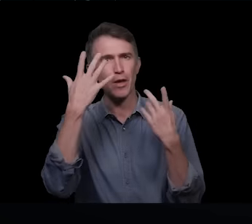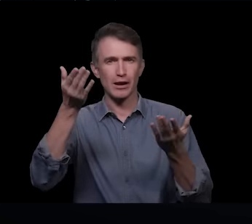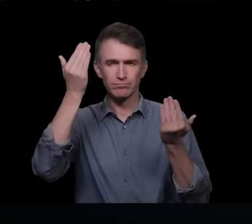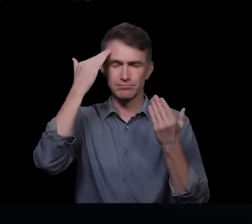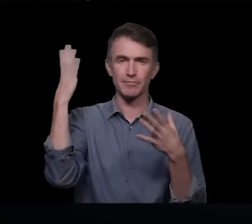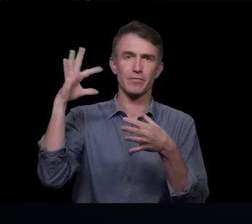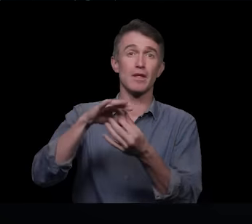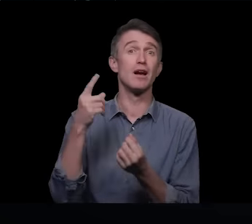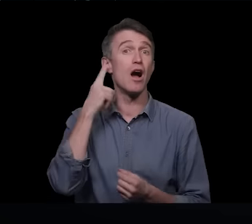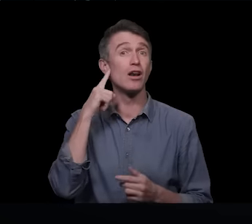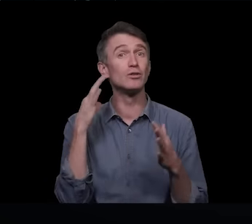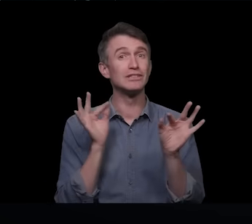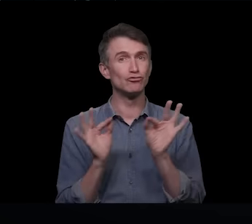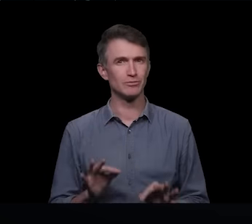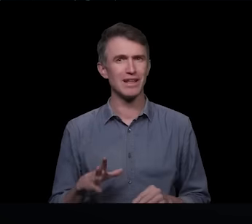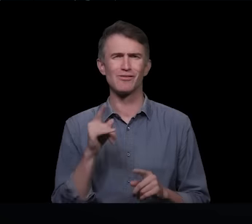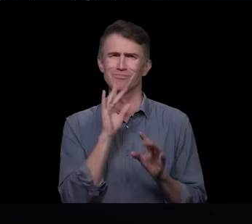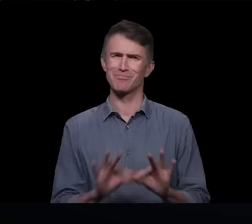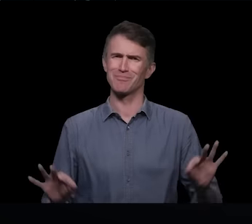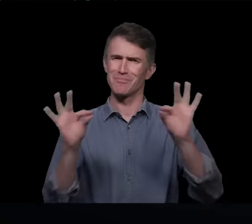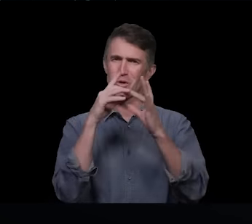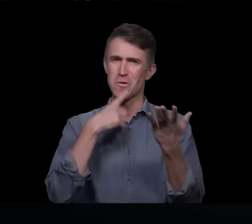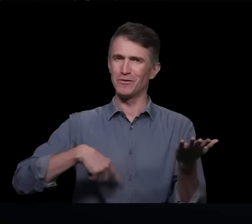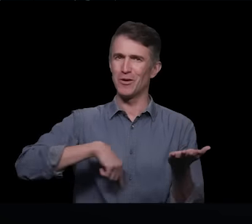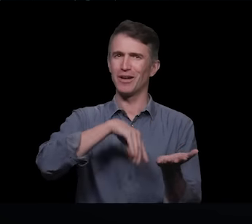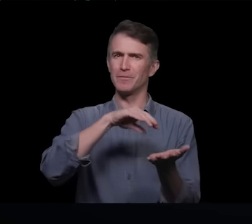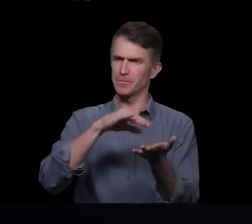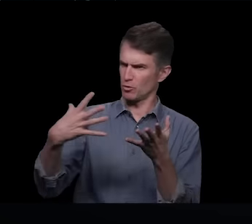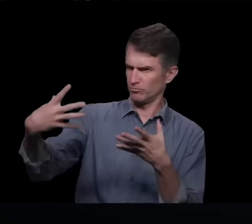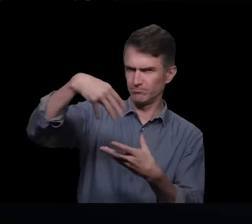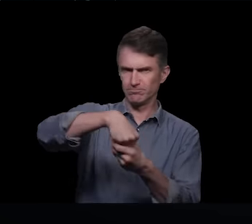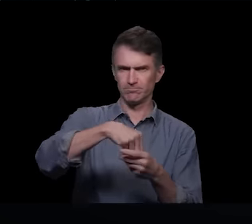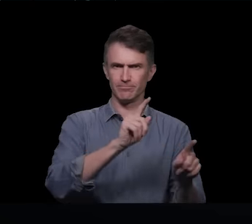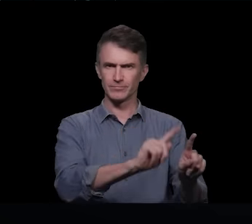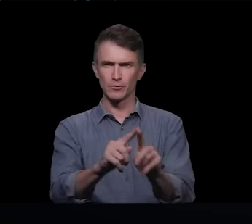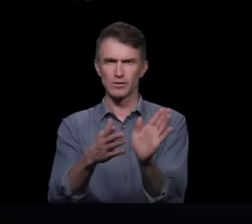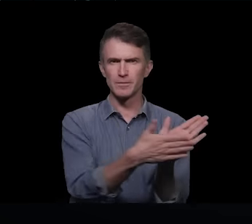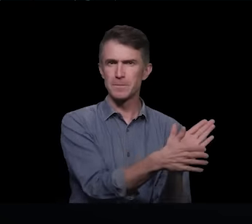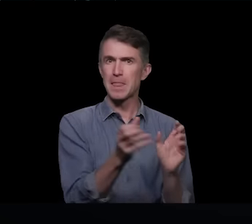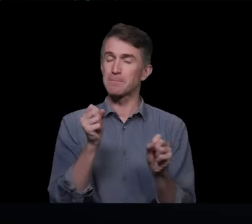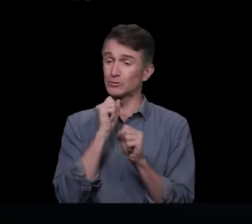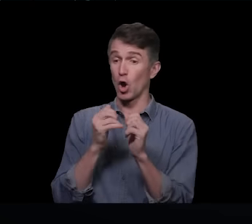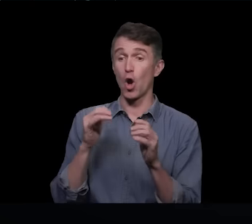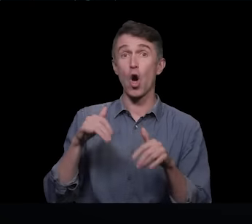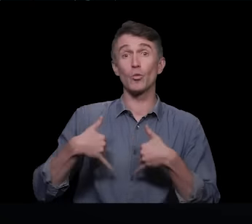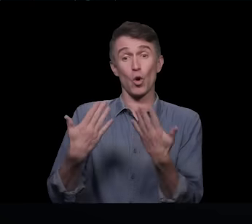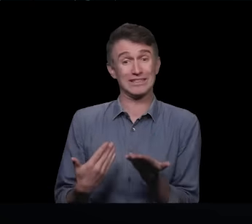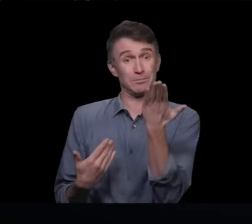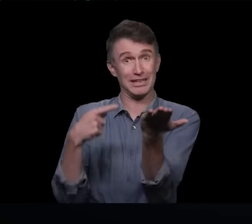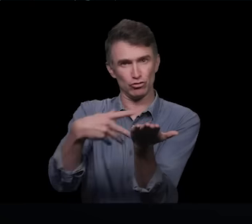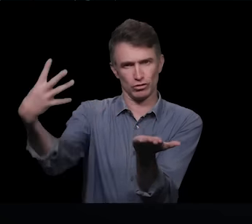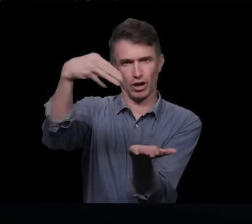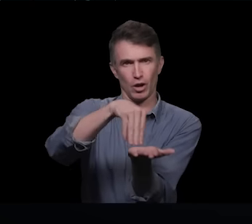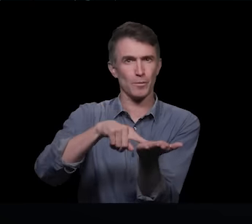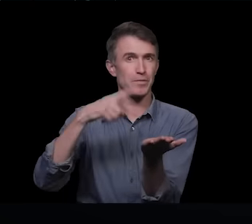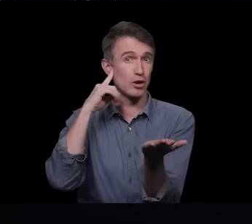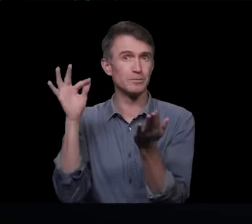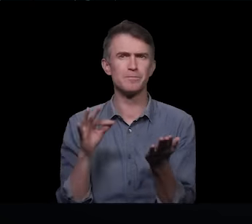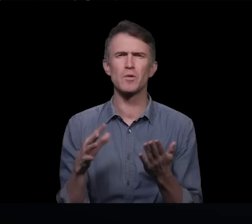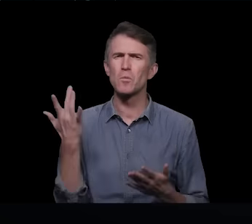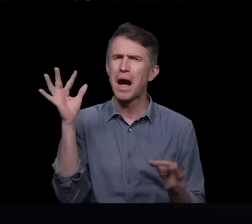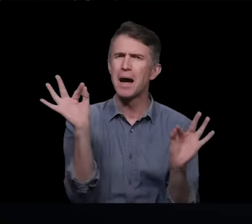awareness about audio description and why it's vital for studios to include them as part of their award submissions. Why